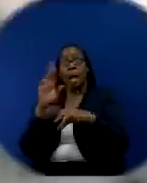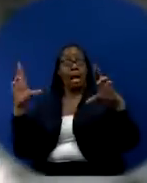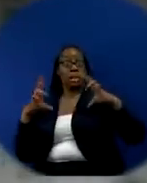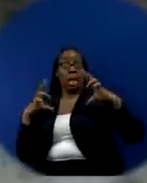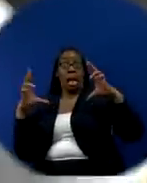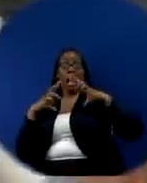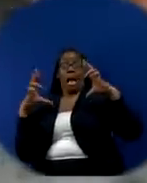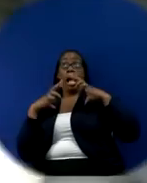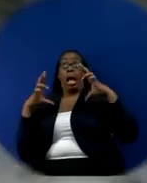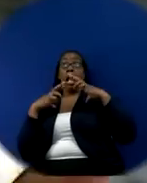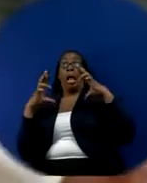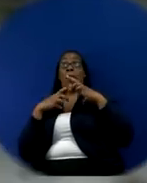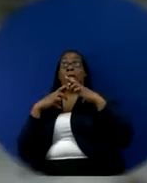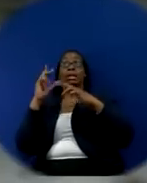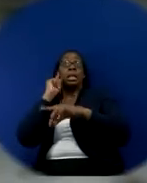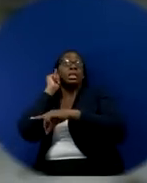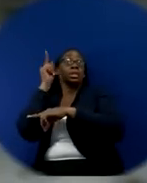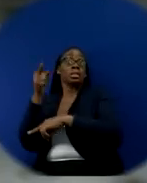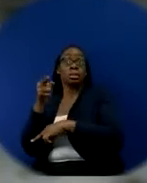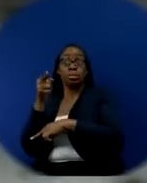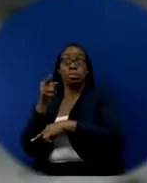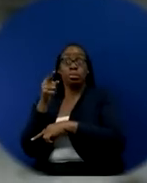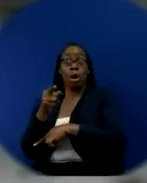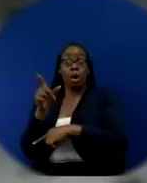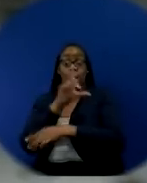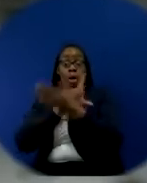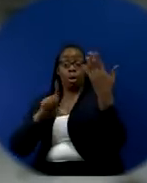Lord's Day is today.